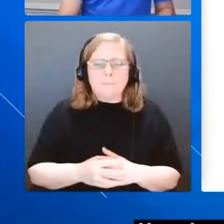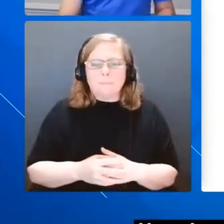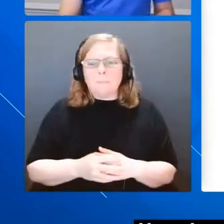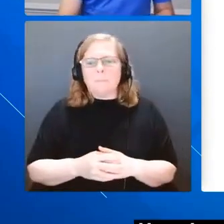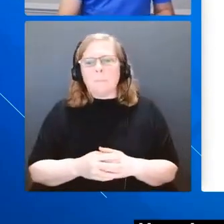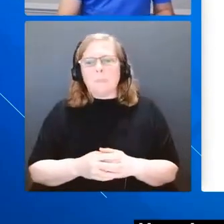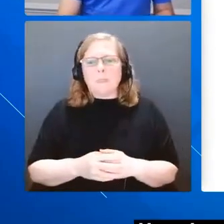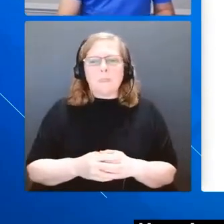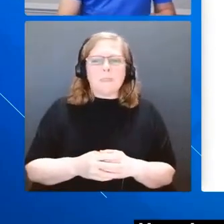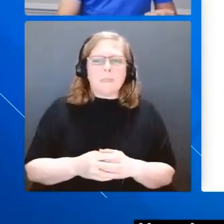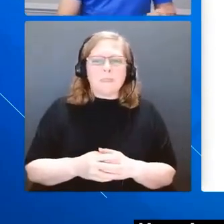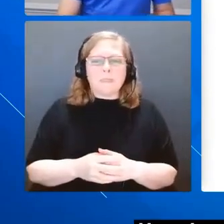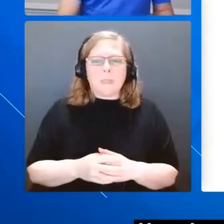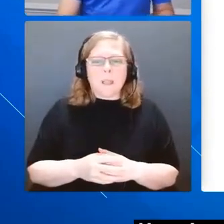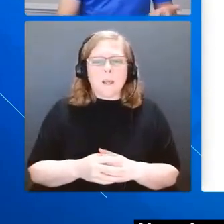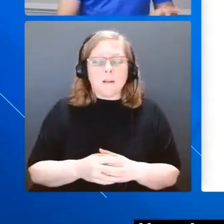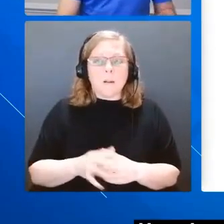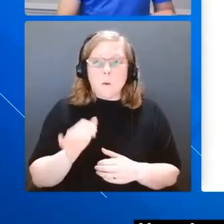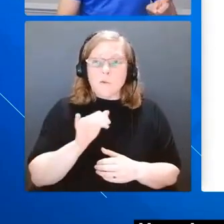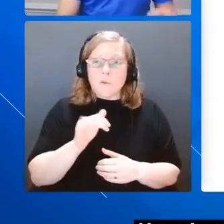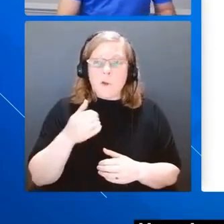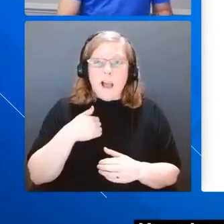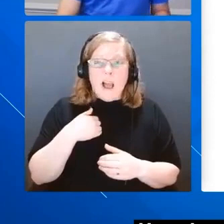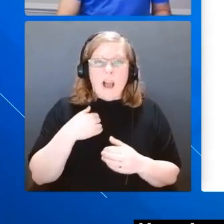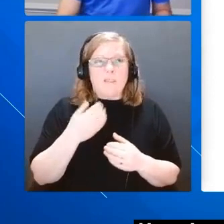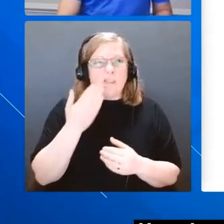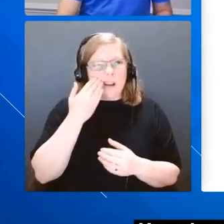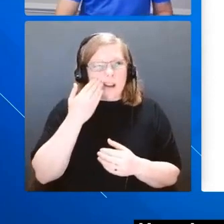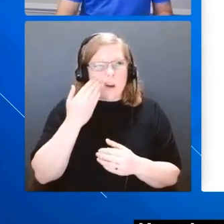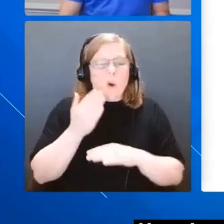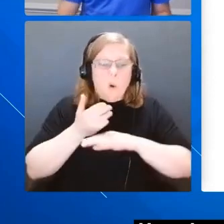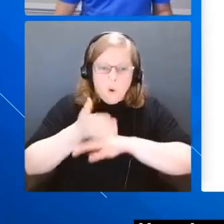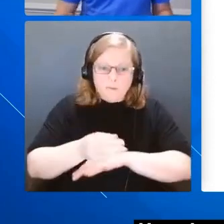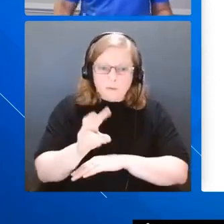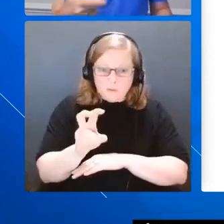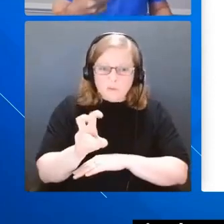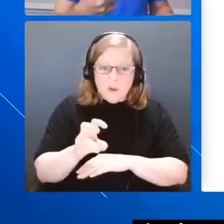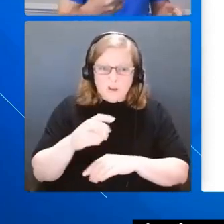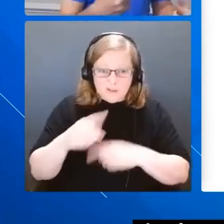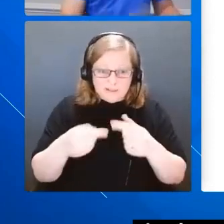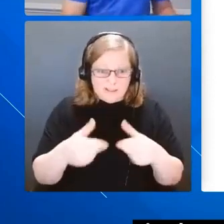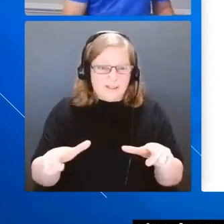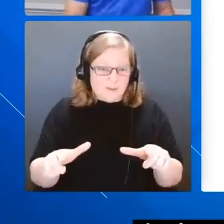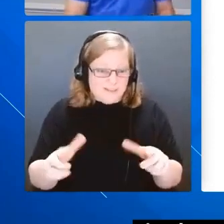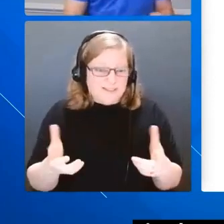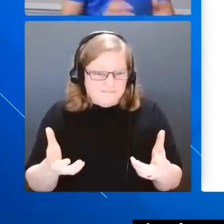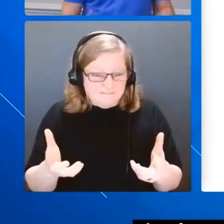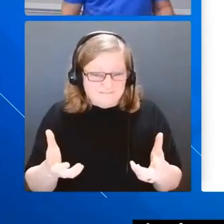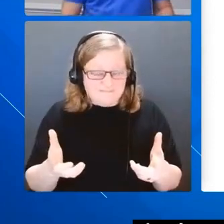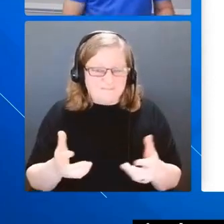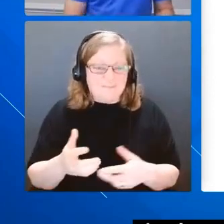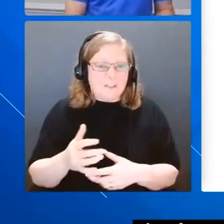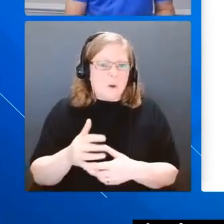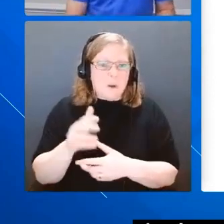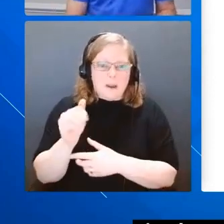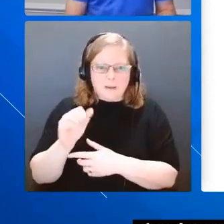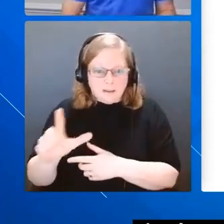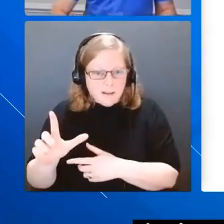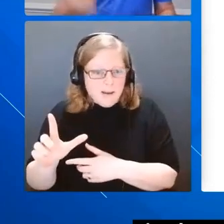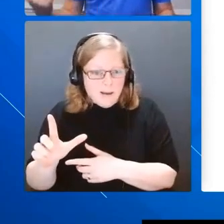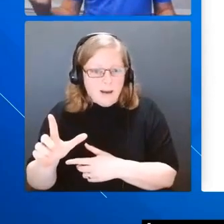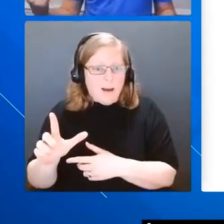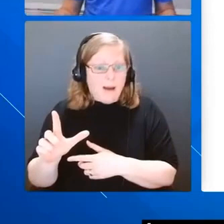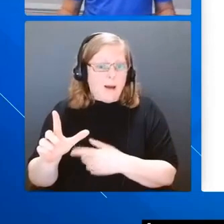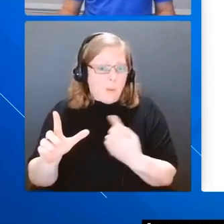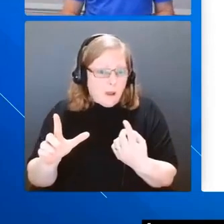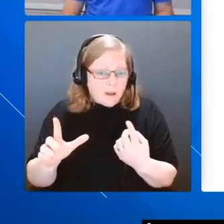And there are, I believe now, over 200 different sign languages. So if you're in, American Sign Language, ASL.